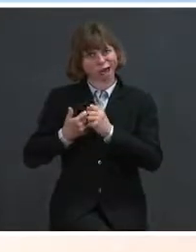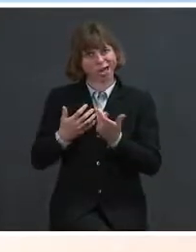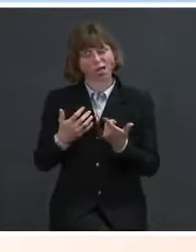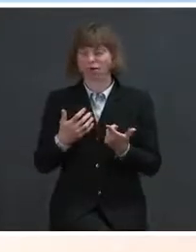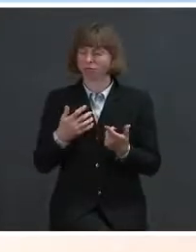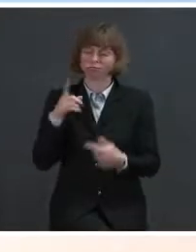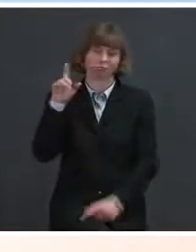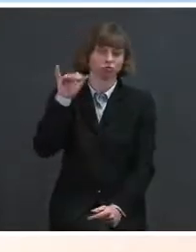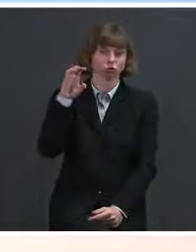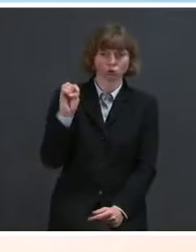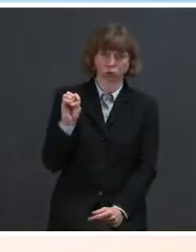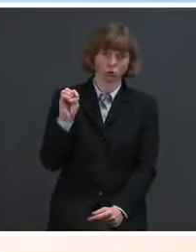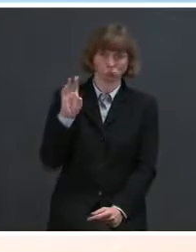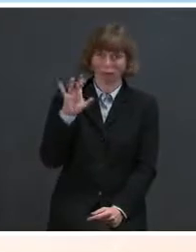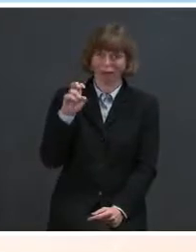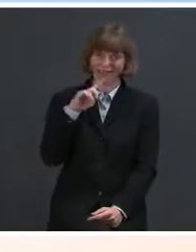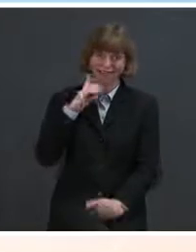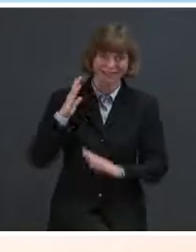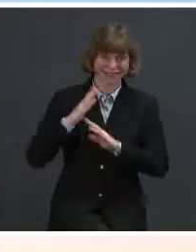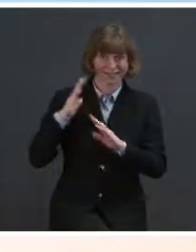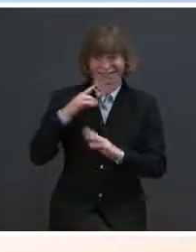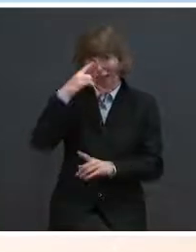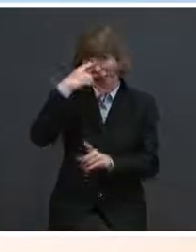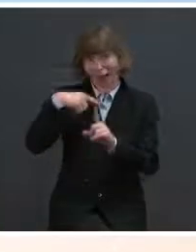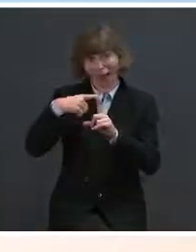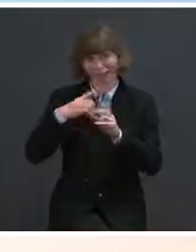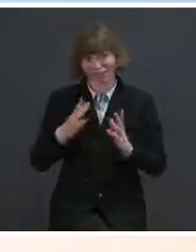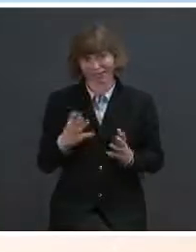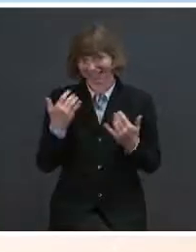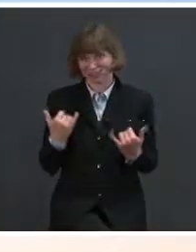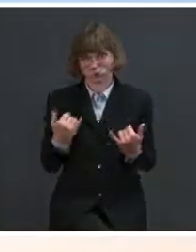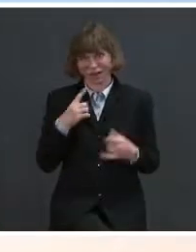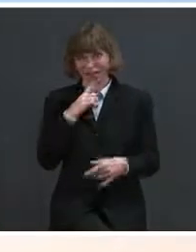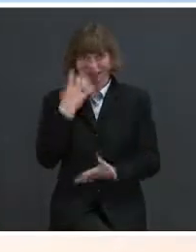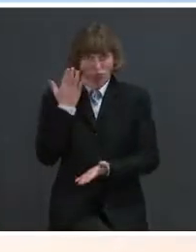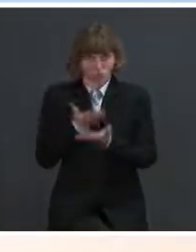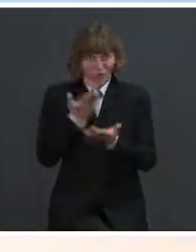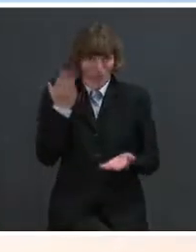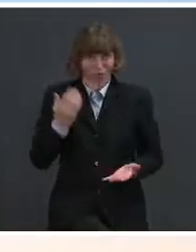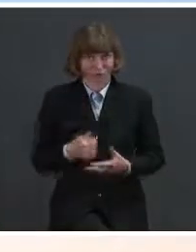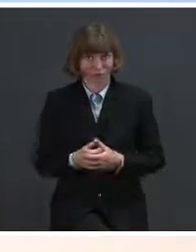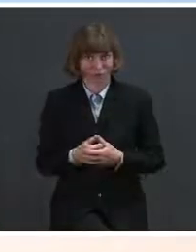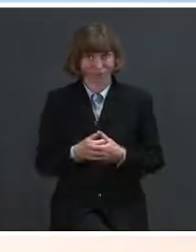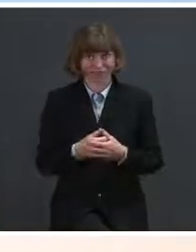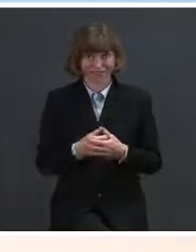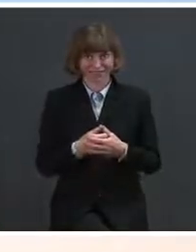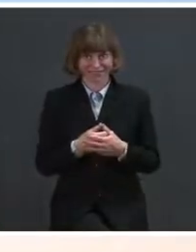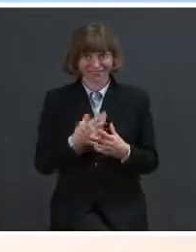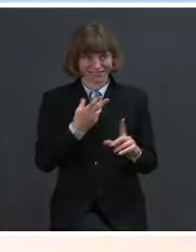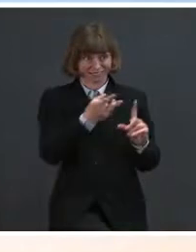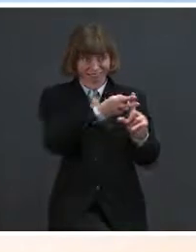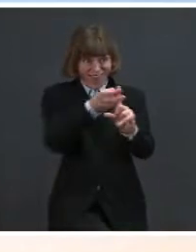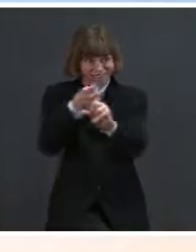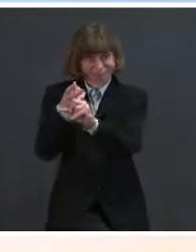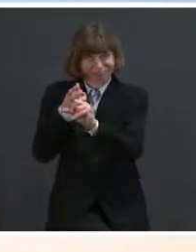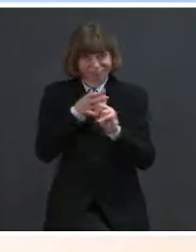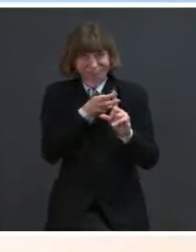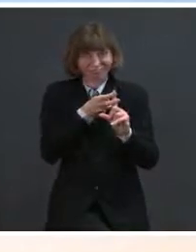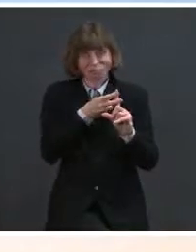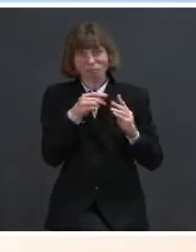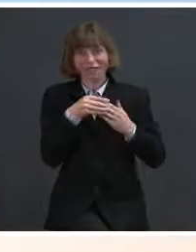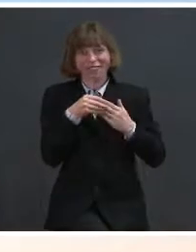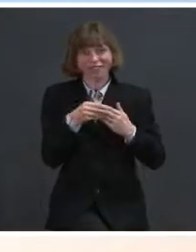ultimate testament to his optimism. Pulling together for the first time ever the leaders of Japan, Australia, and India in